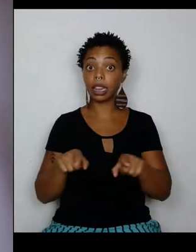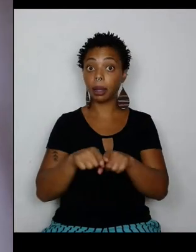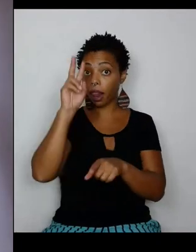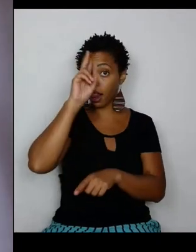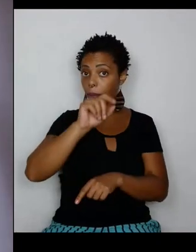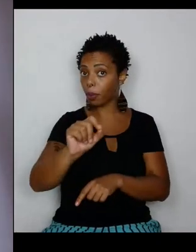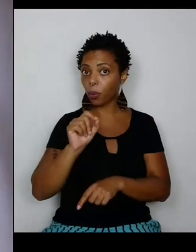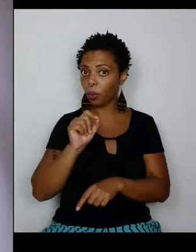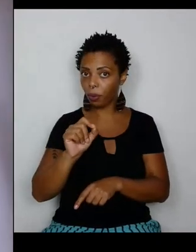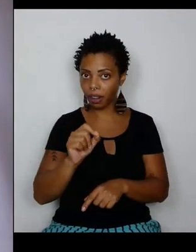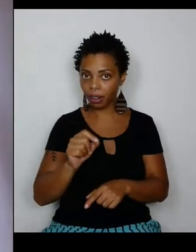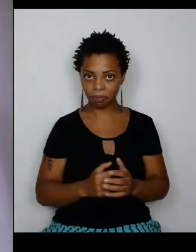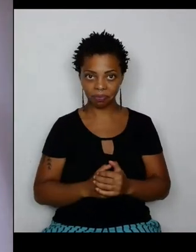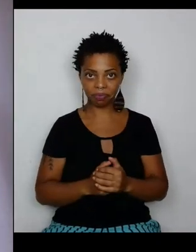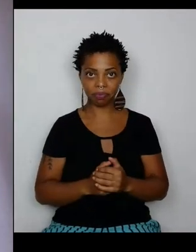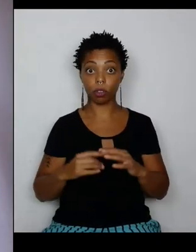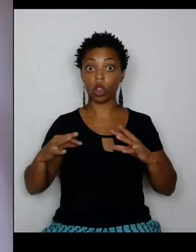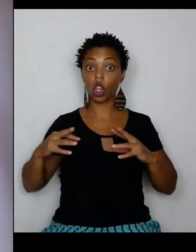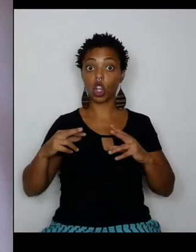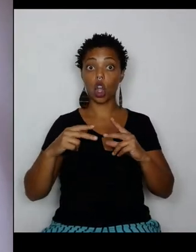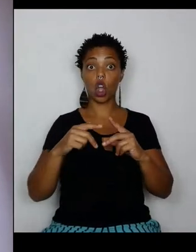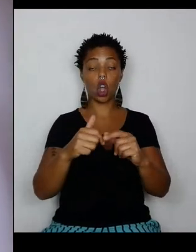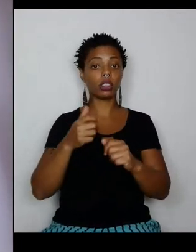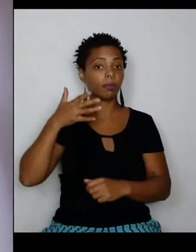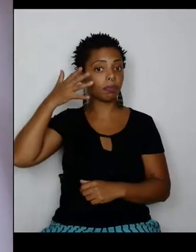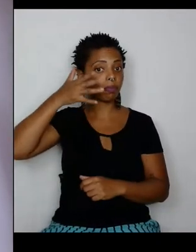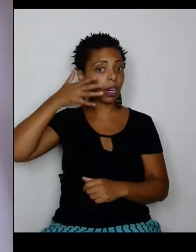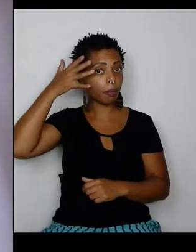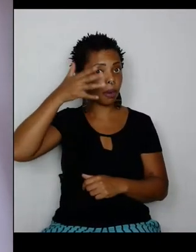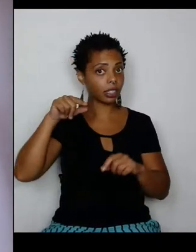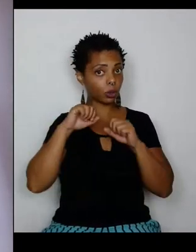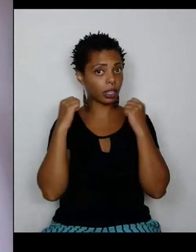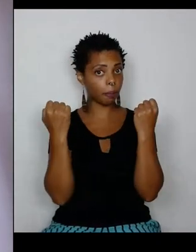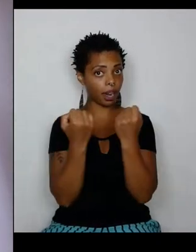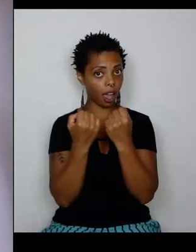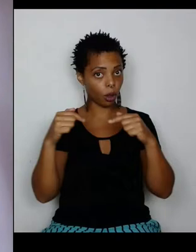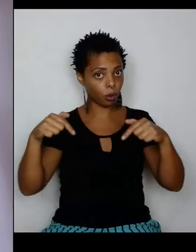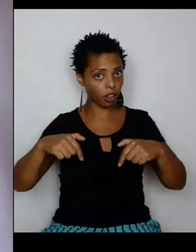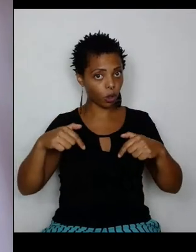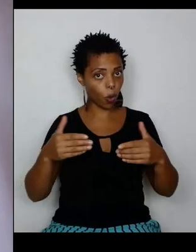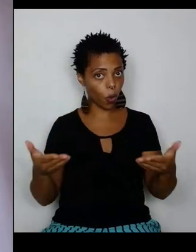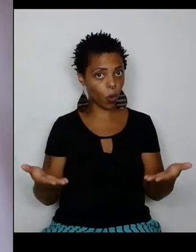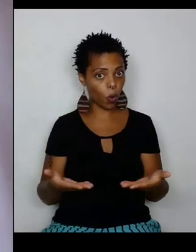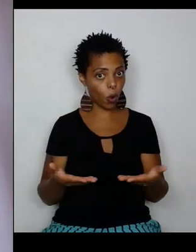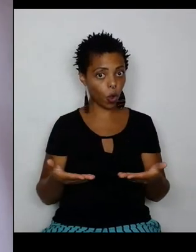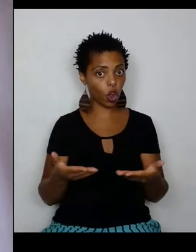i just want to remind you all that all of these presentations